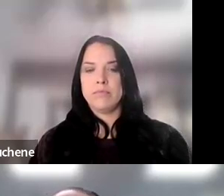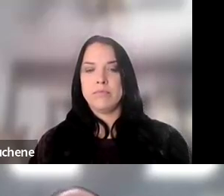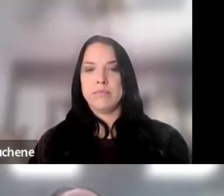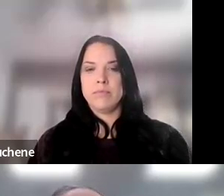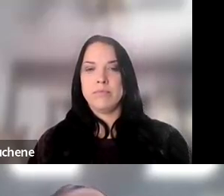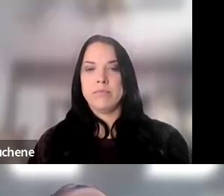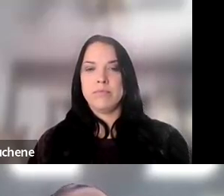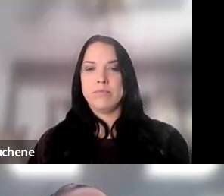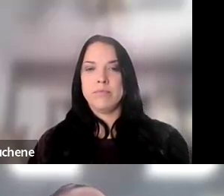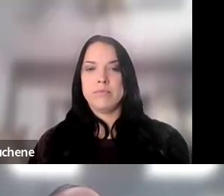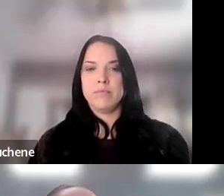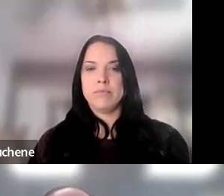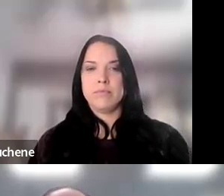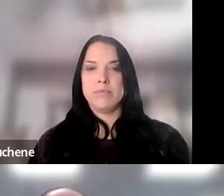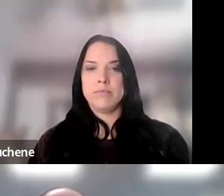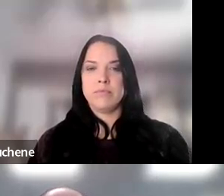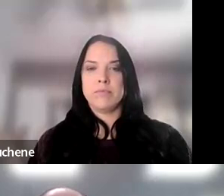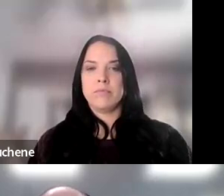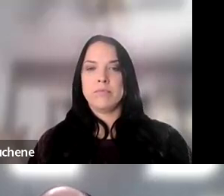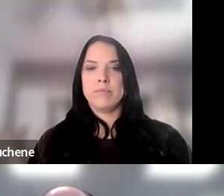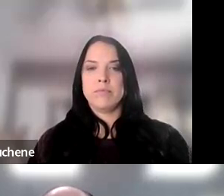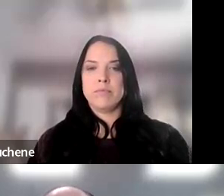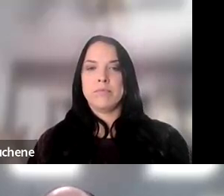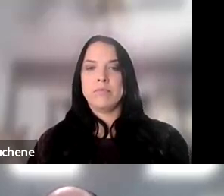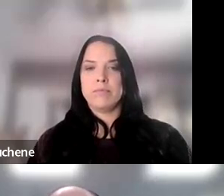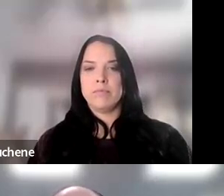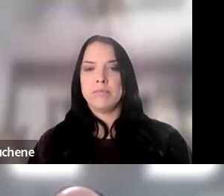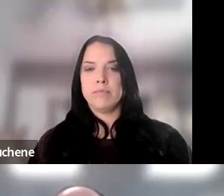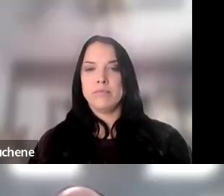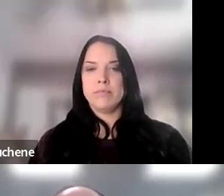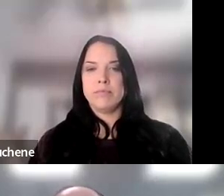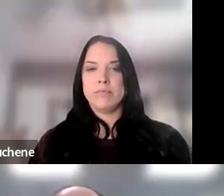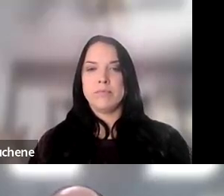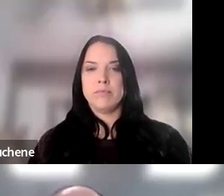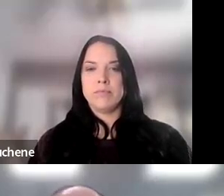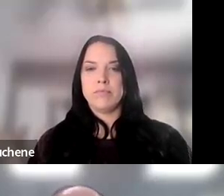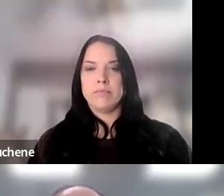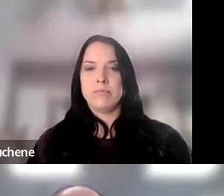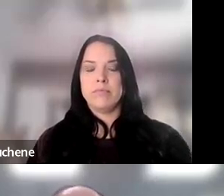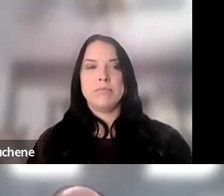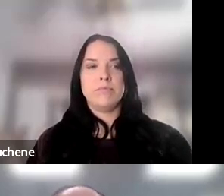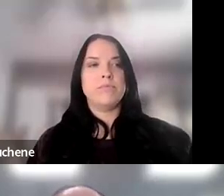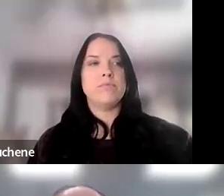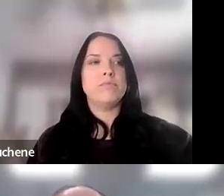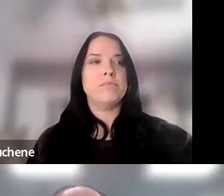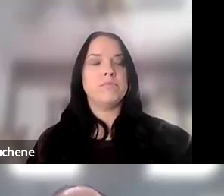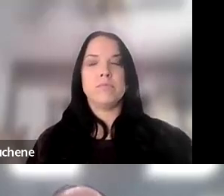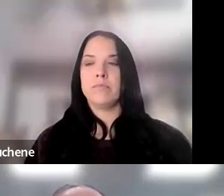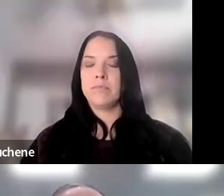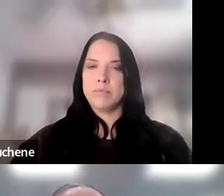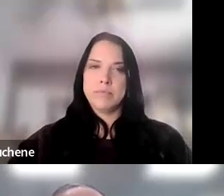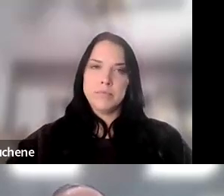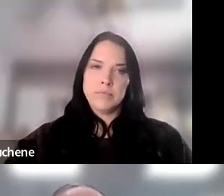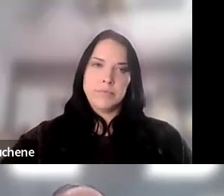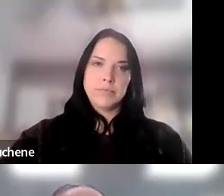world, certainly to develop these homes and on your guys' perspective to operate these homes. But we really hope